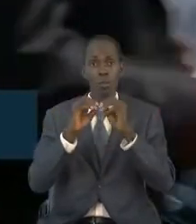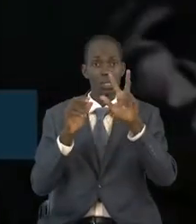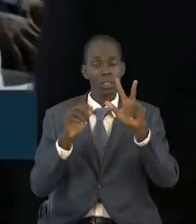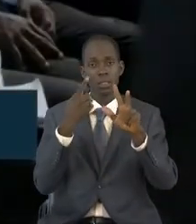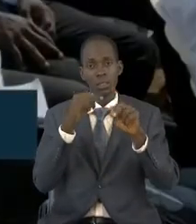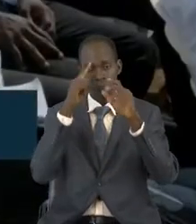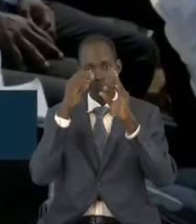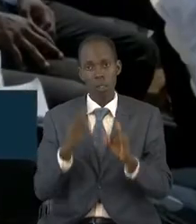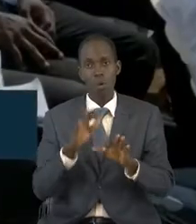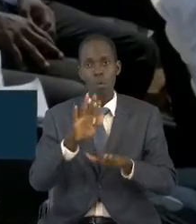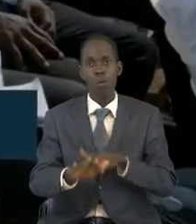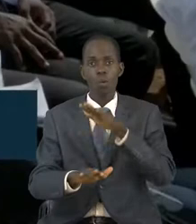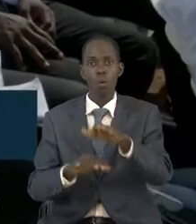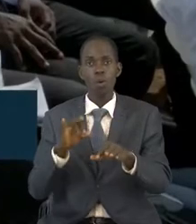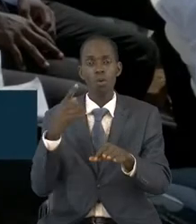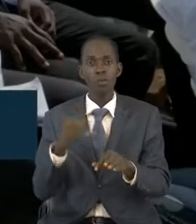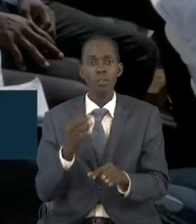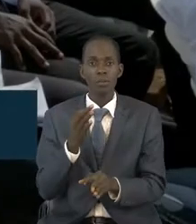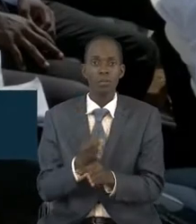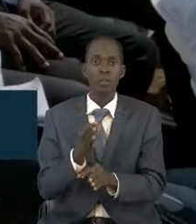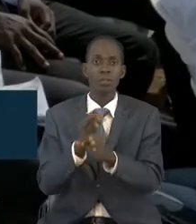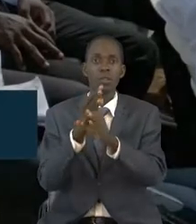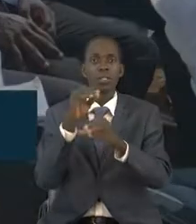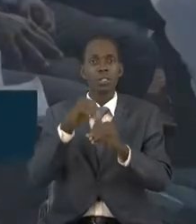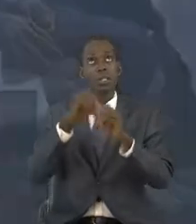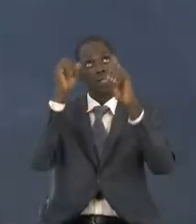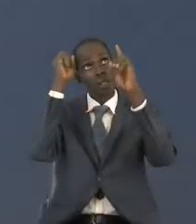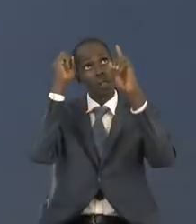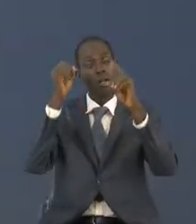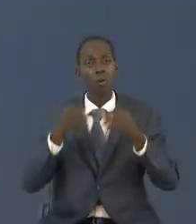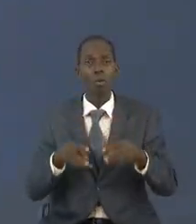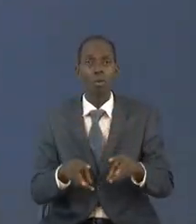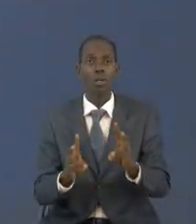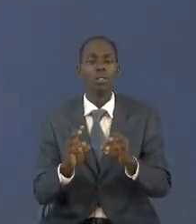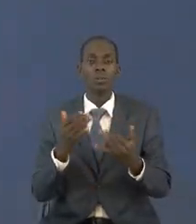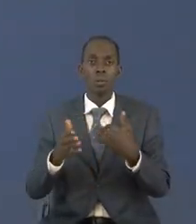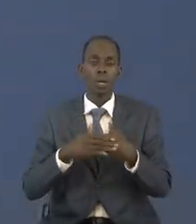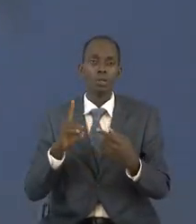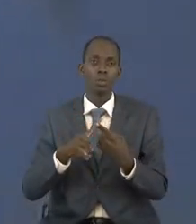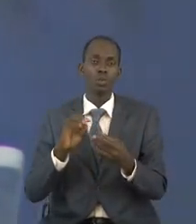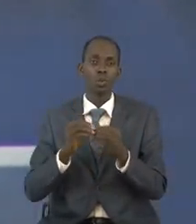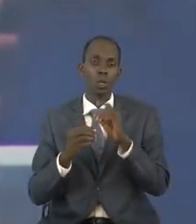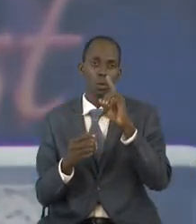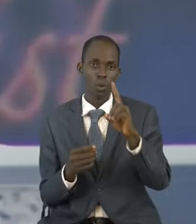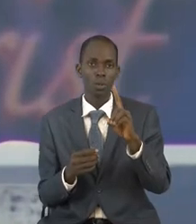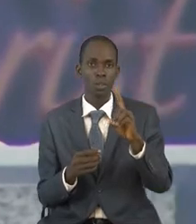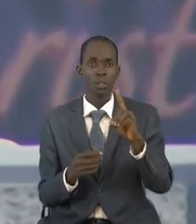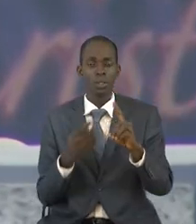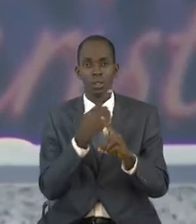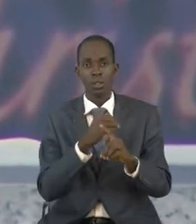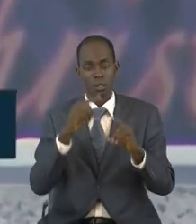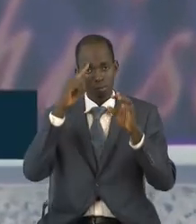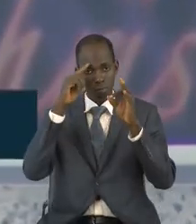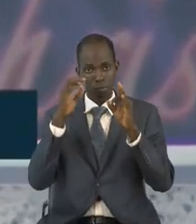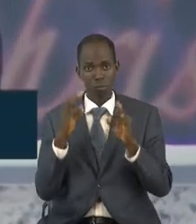faithful in his way. Let's come to number one. Number one, the decisive walk